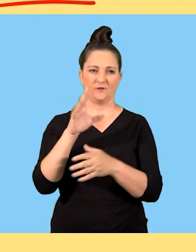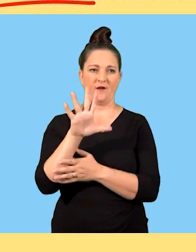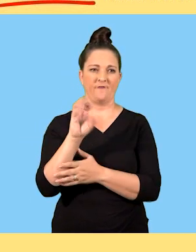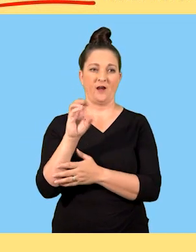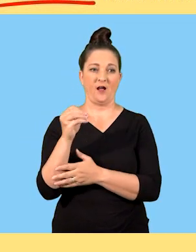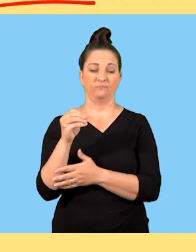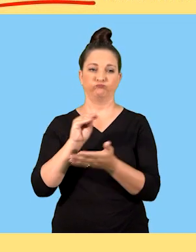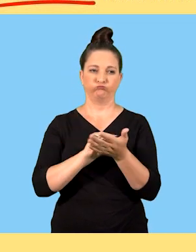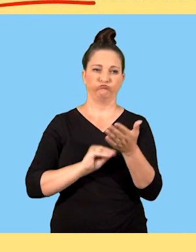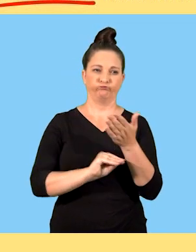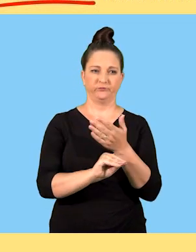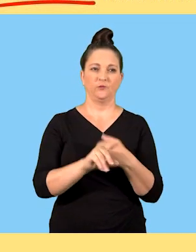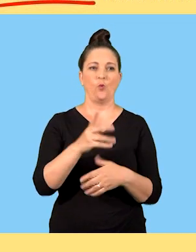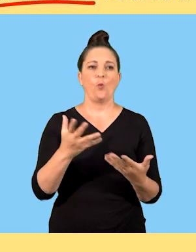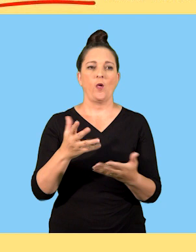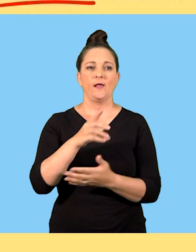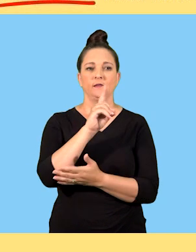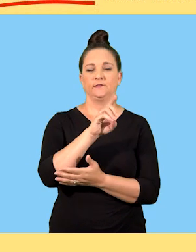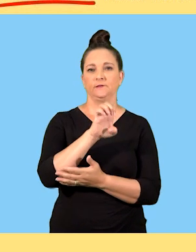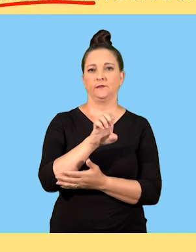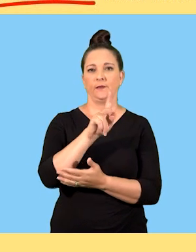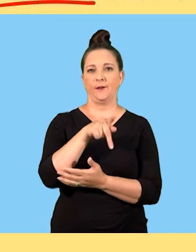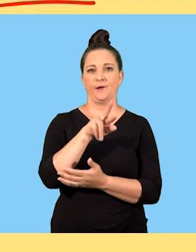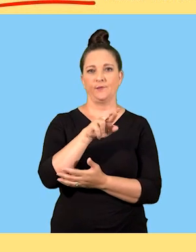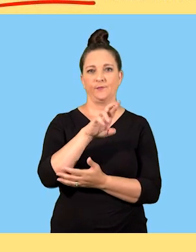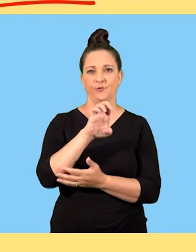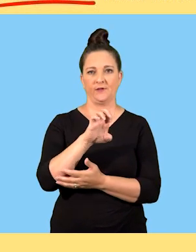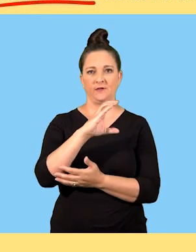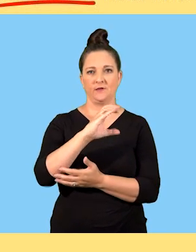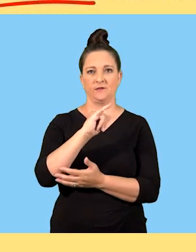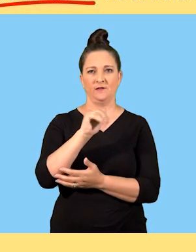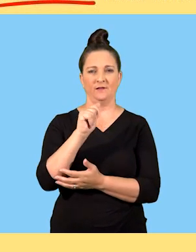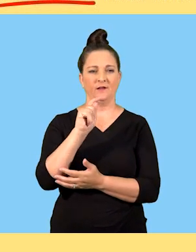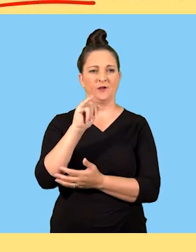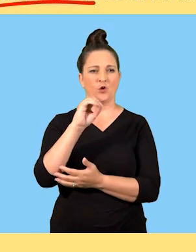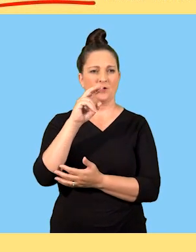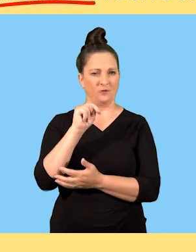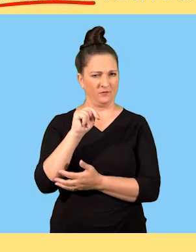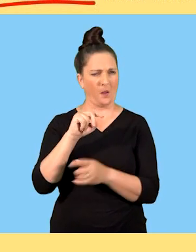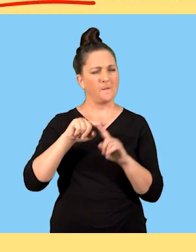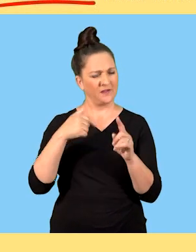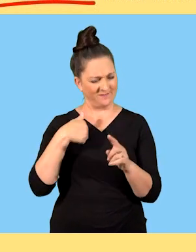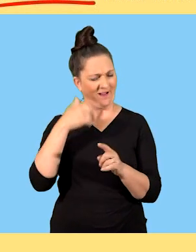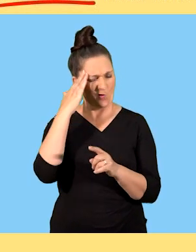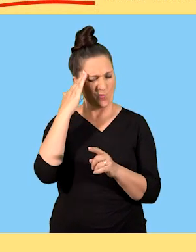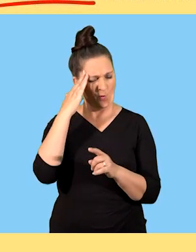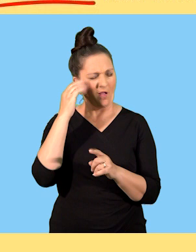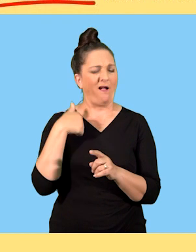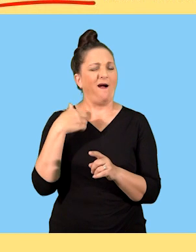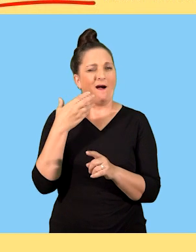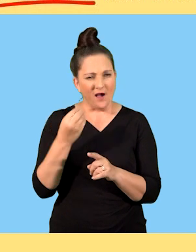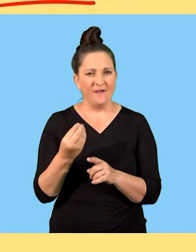10,500. This is for the vehicles. But I know that I also